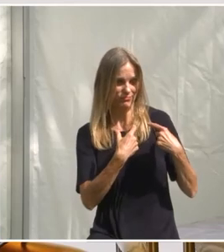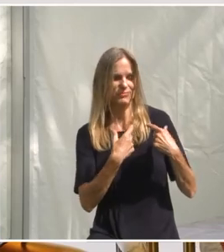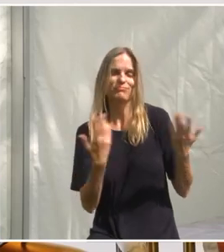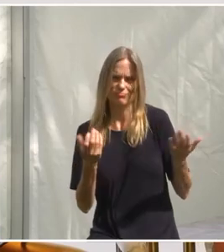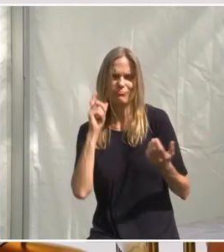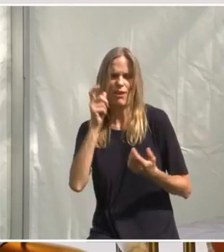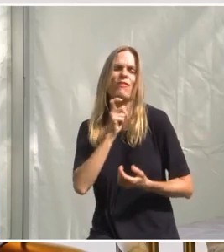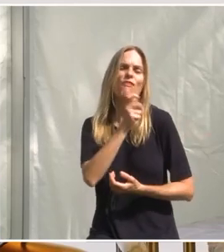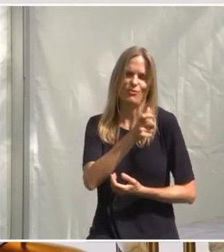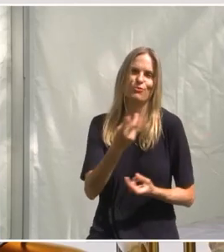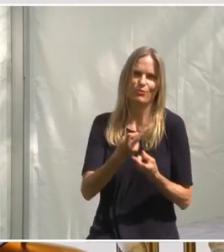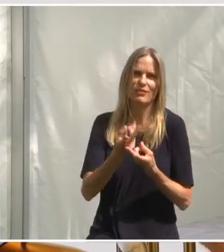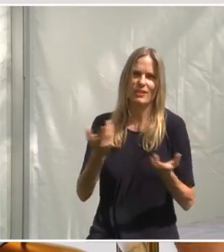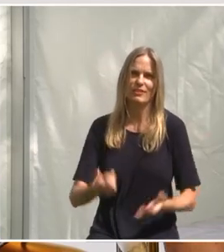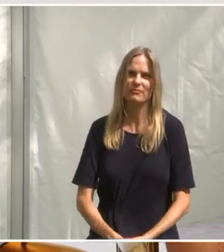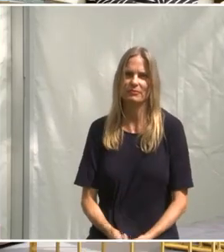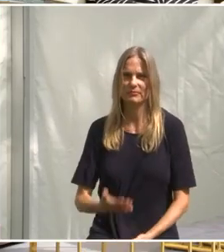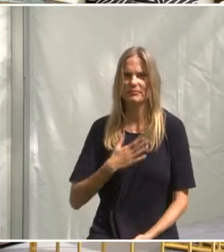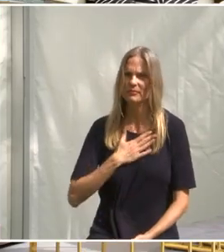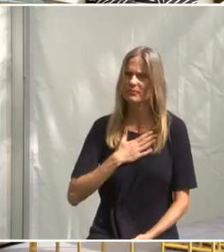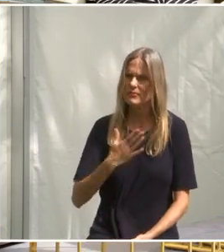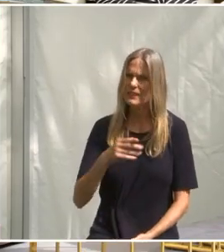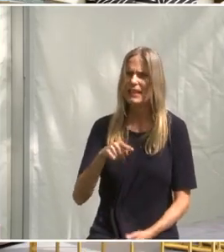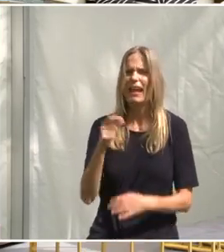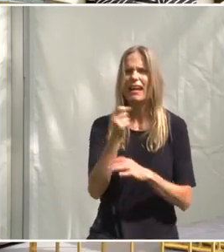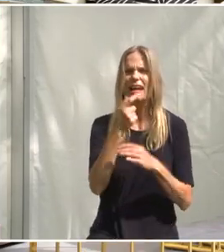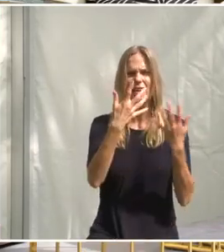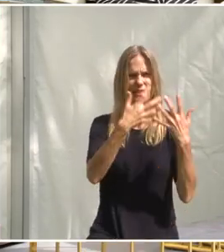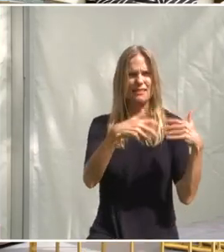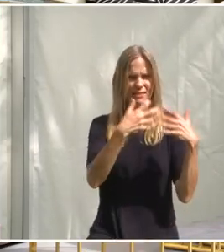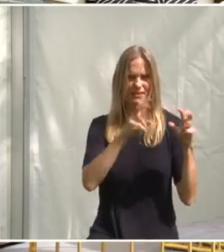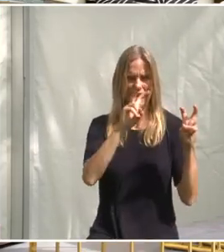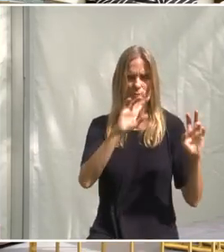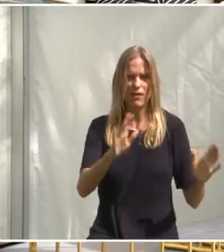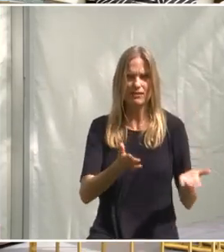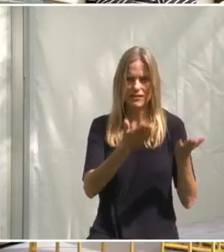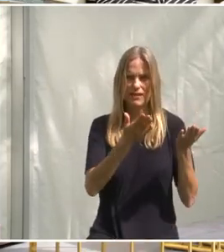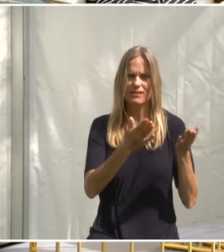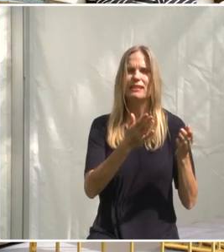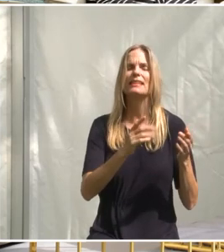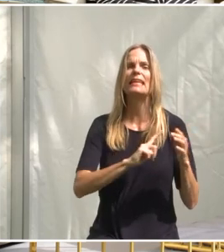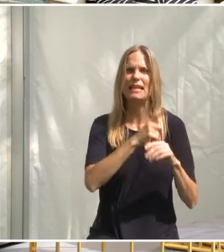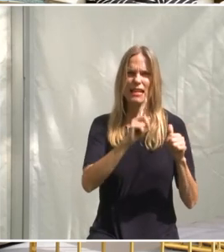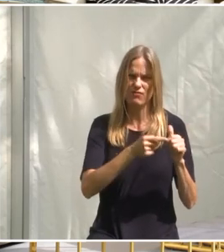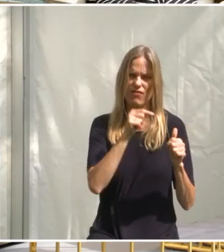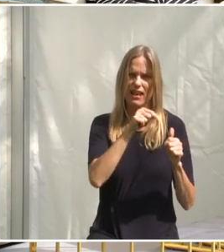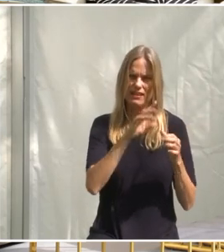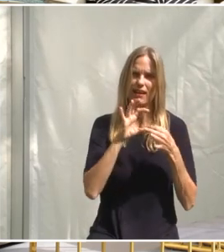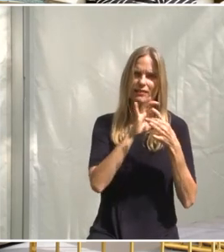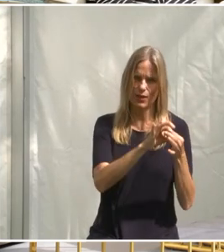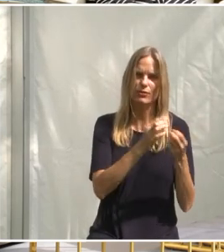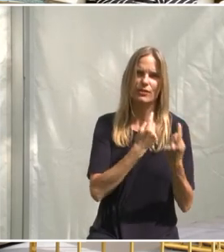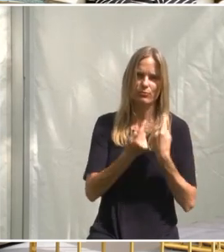that. Thank you. And you also brought in this digital divide topic. Maybe we will return to this a bit